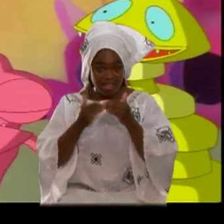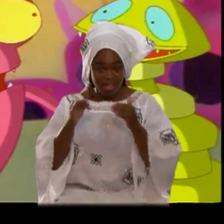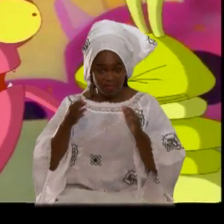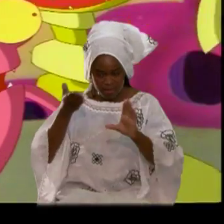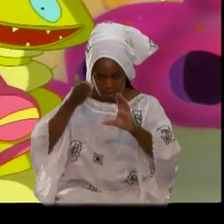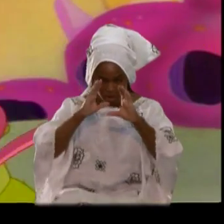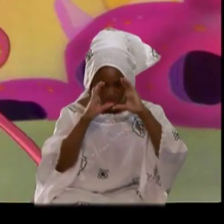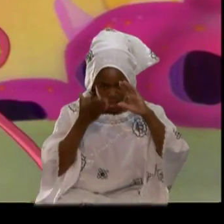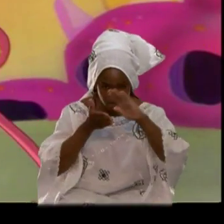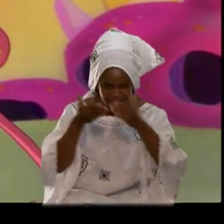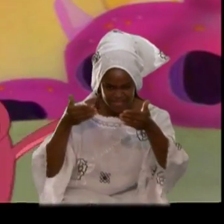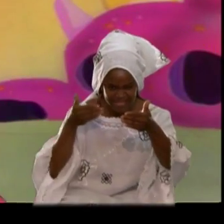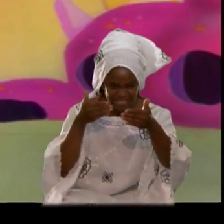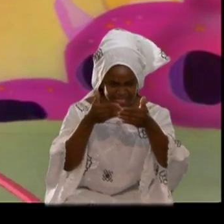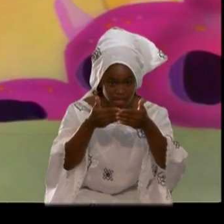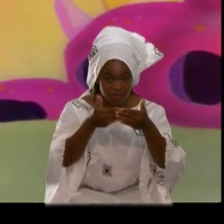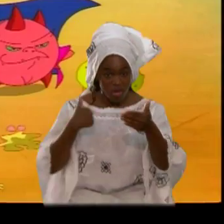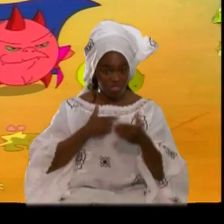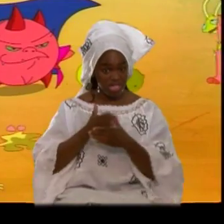and be my assistants.